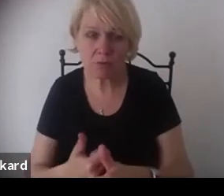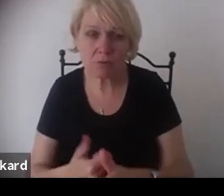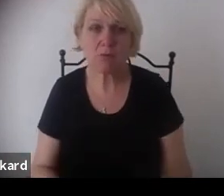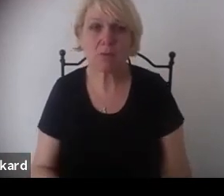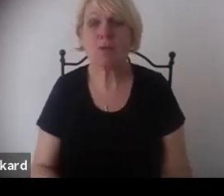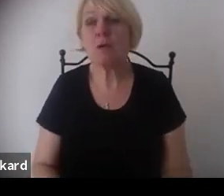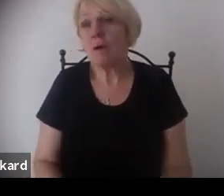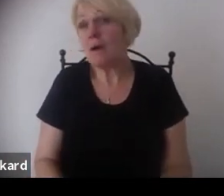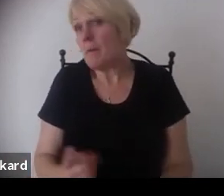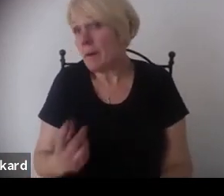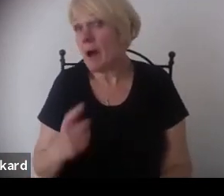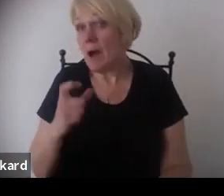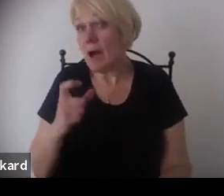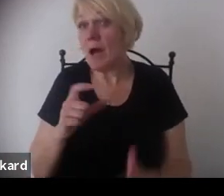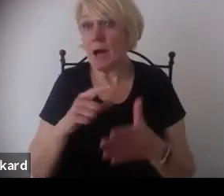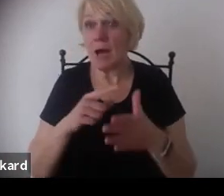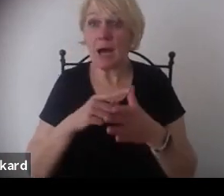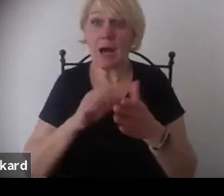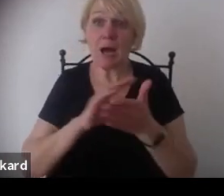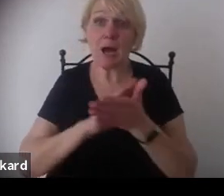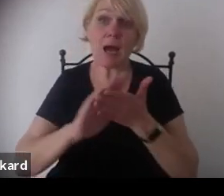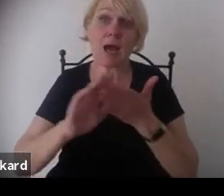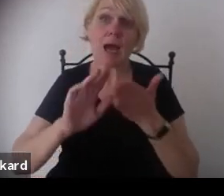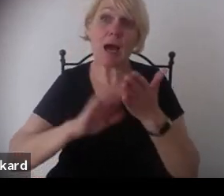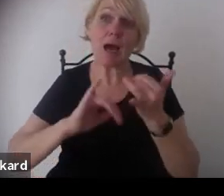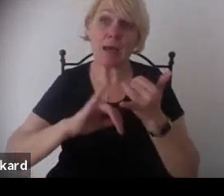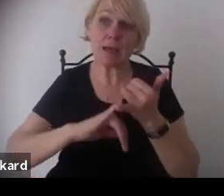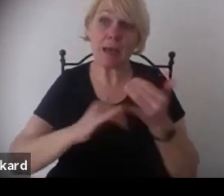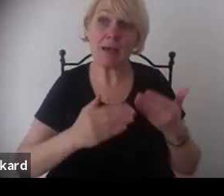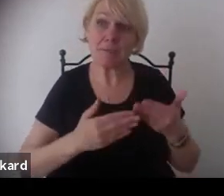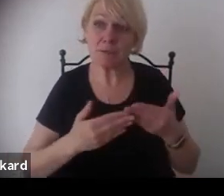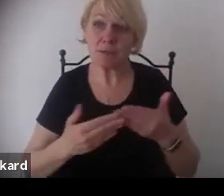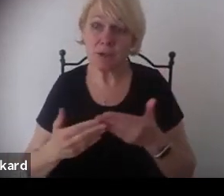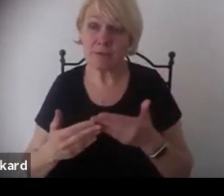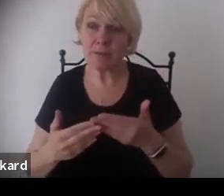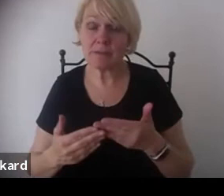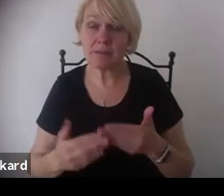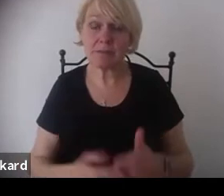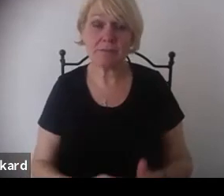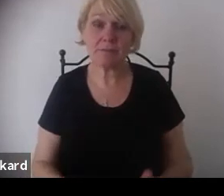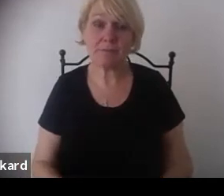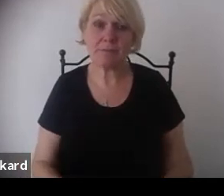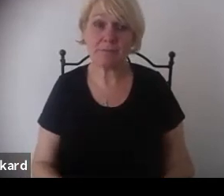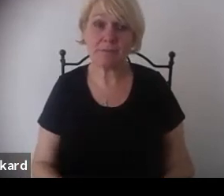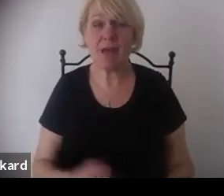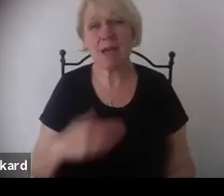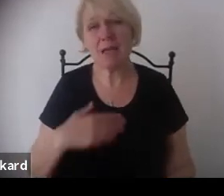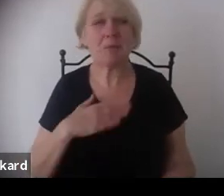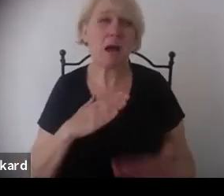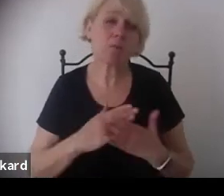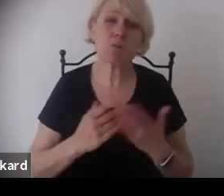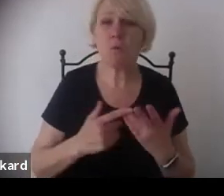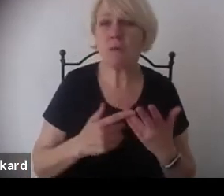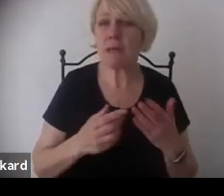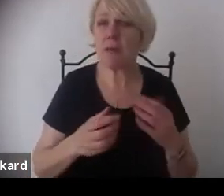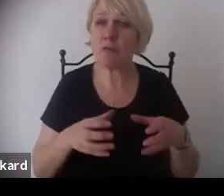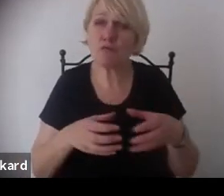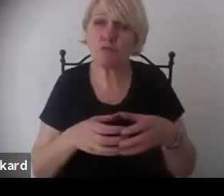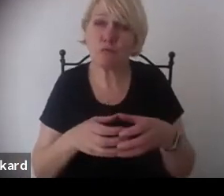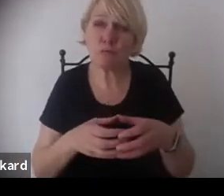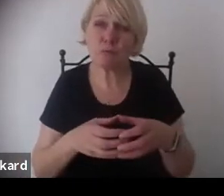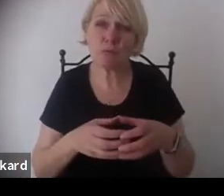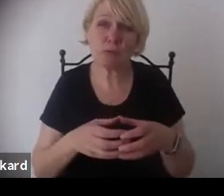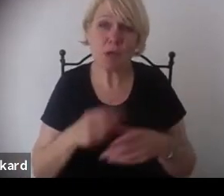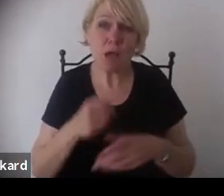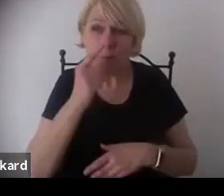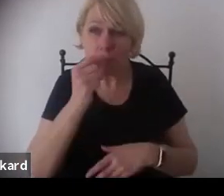our CAM services are people as something. I'm sure there's also sort of groups and things that can be accessed to help people who are